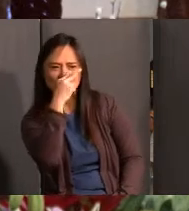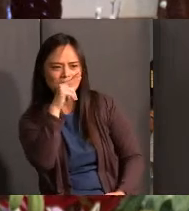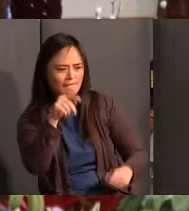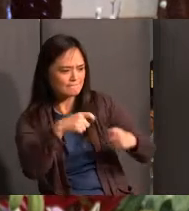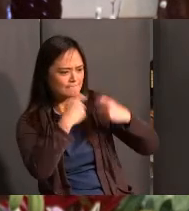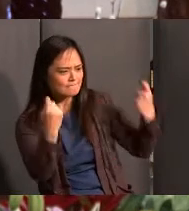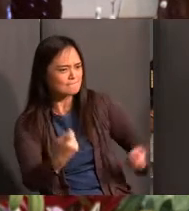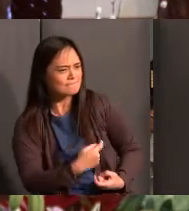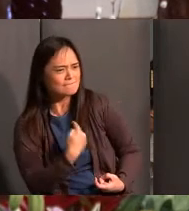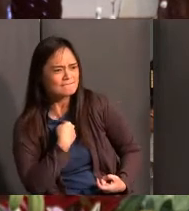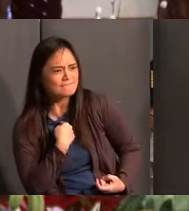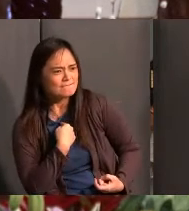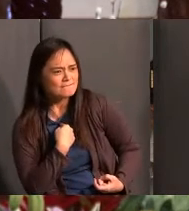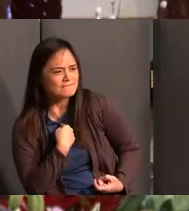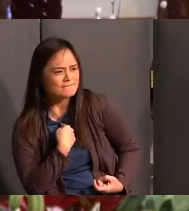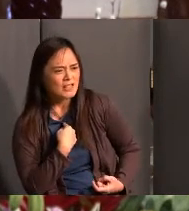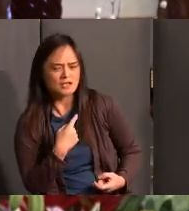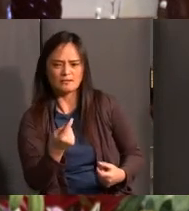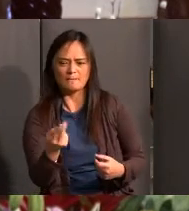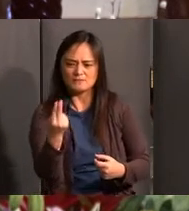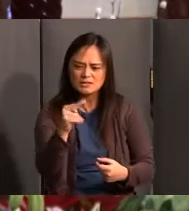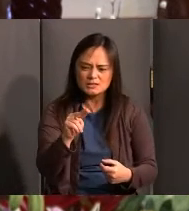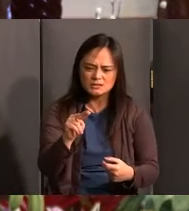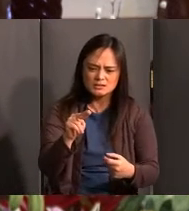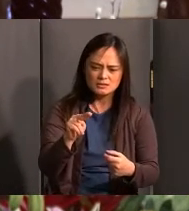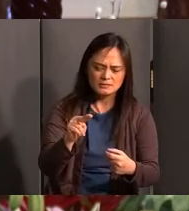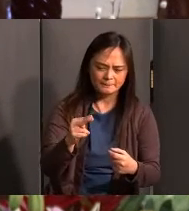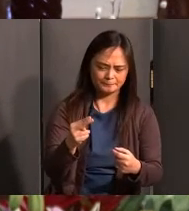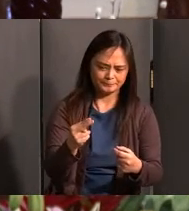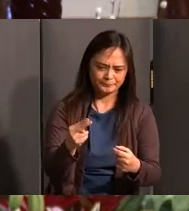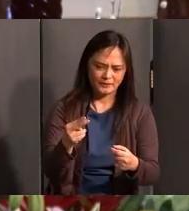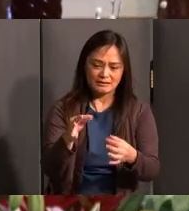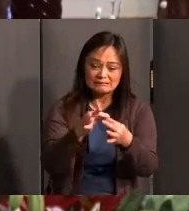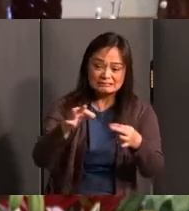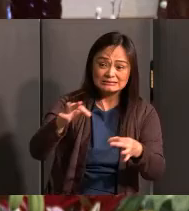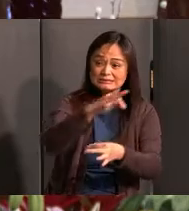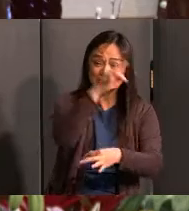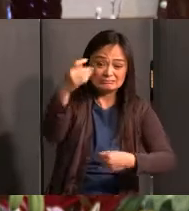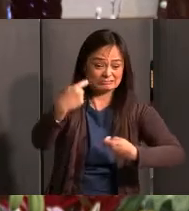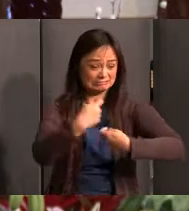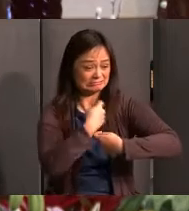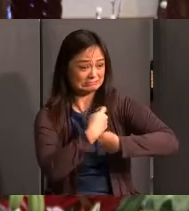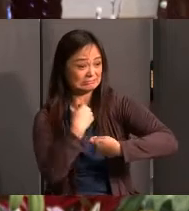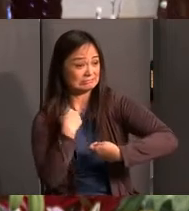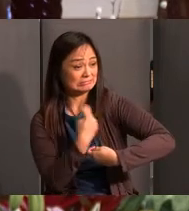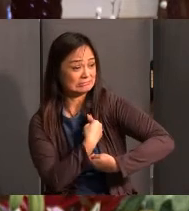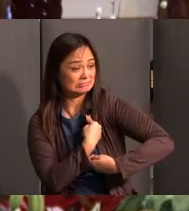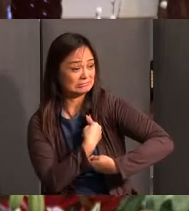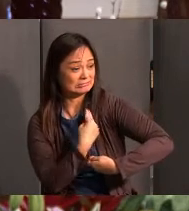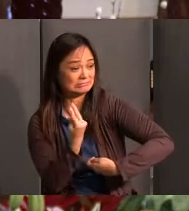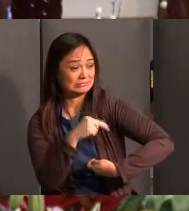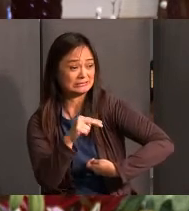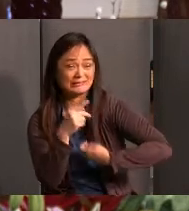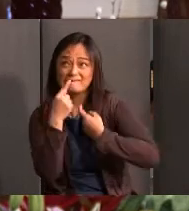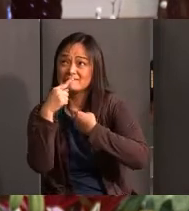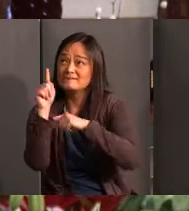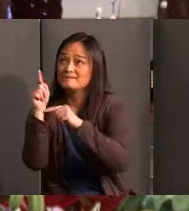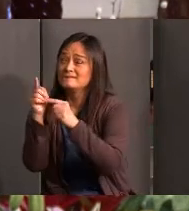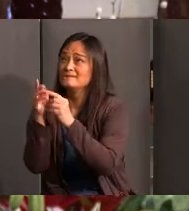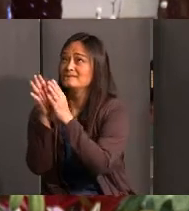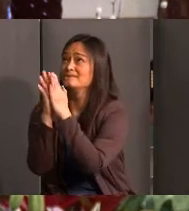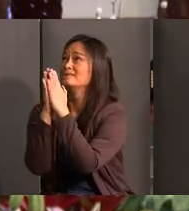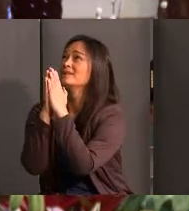next? The Spirit convicts us and we come to God and we make our lives and hearts right with